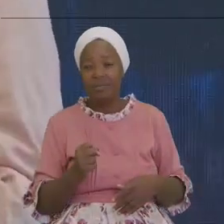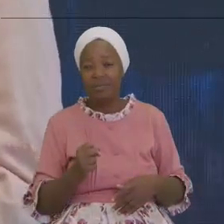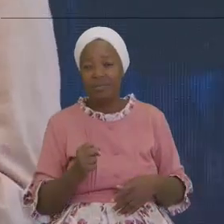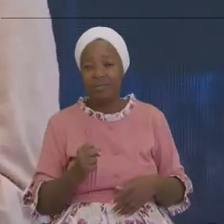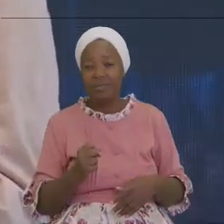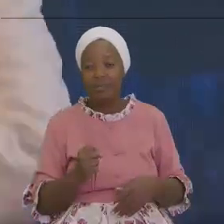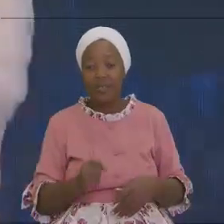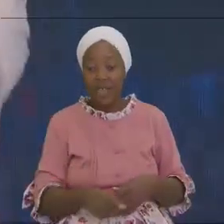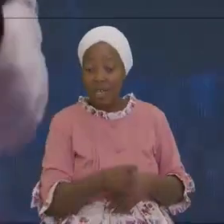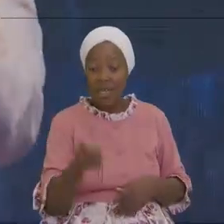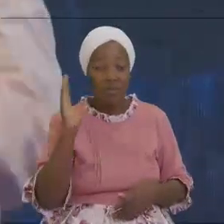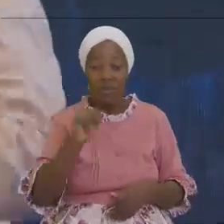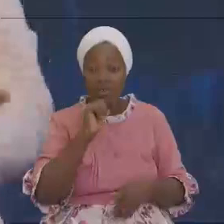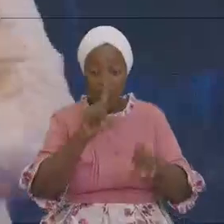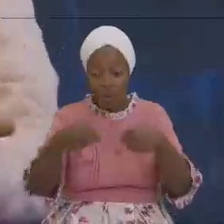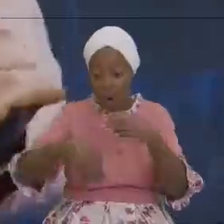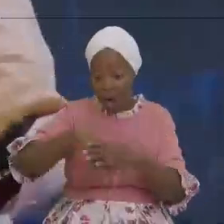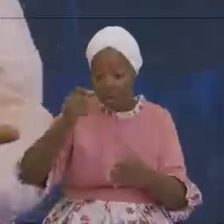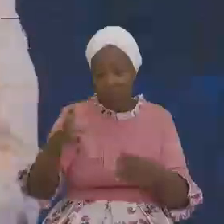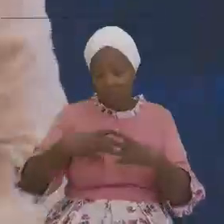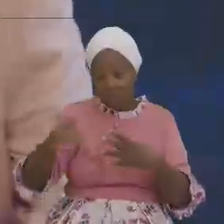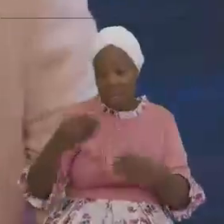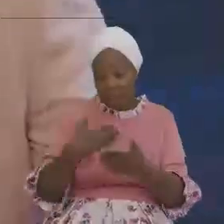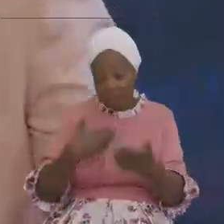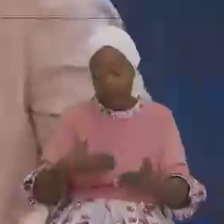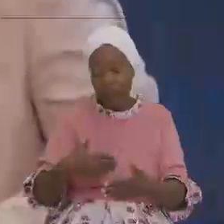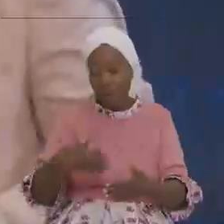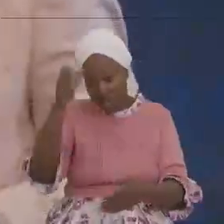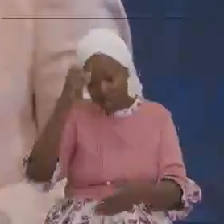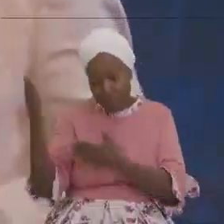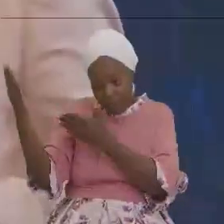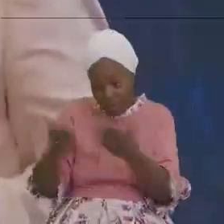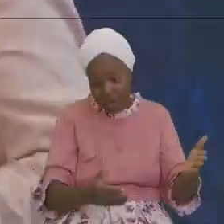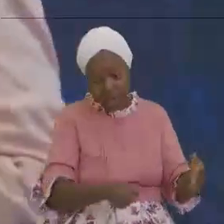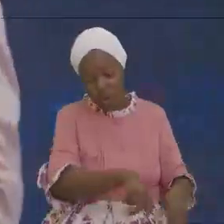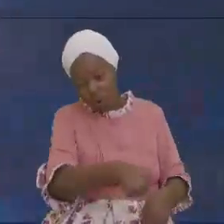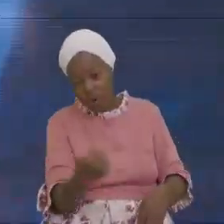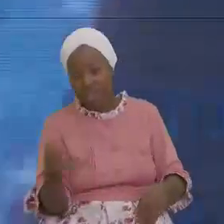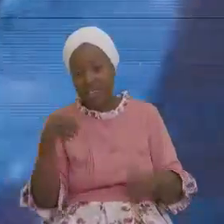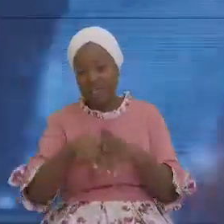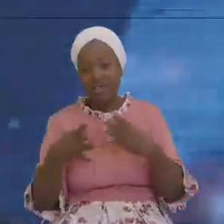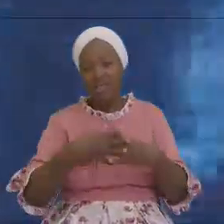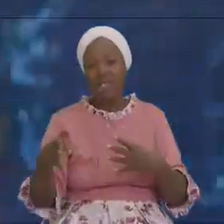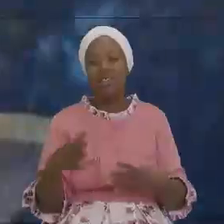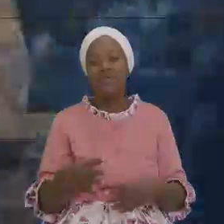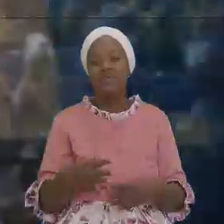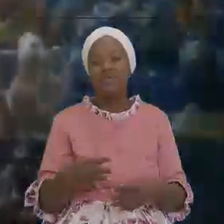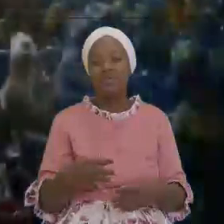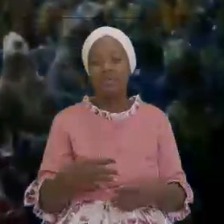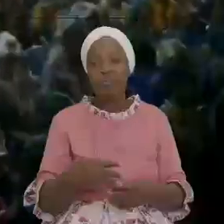they will not go out of the cage before he brings other others into the cage.